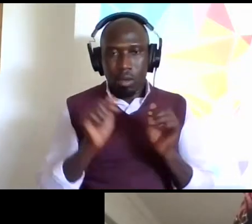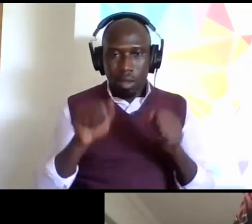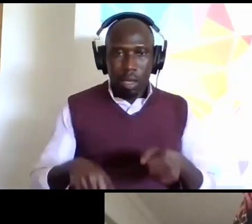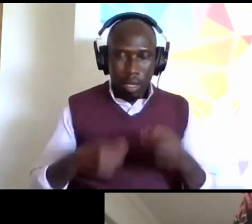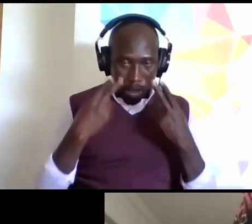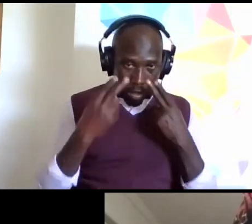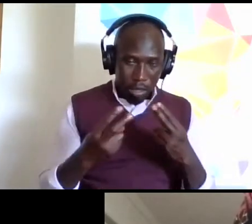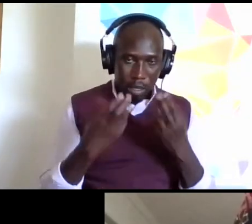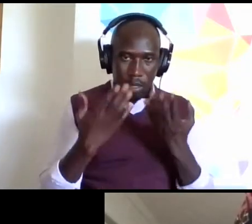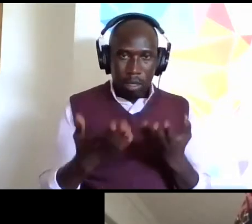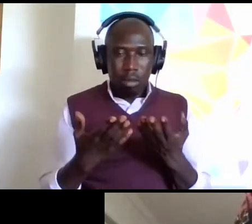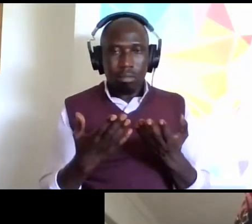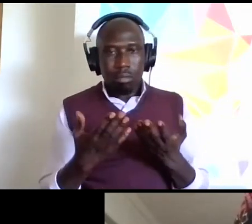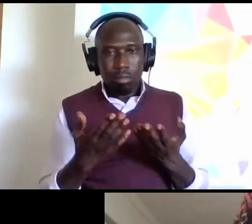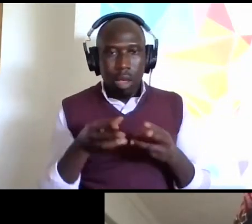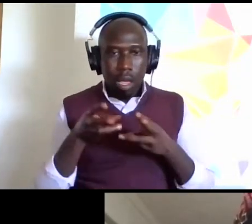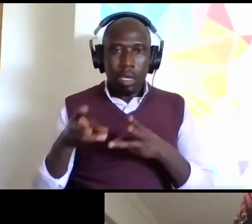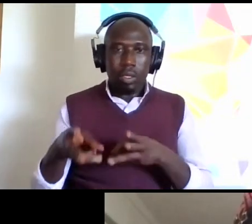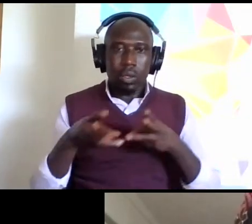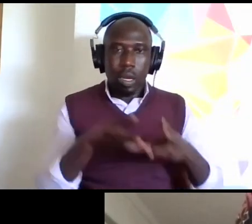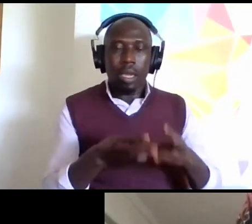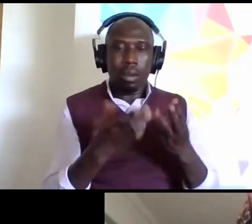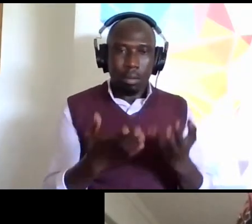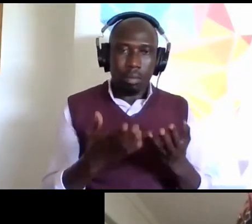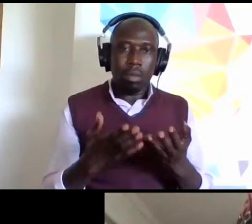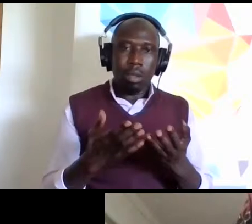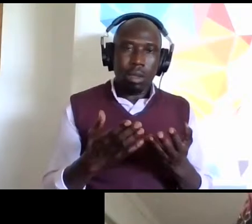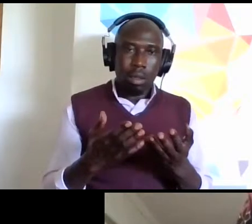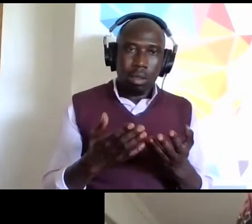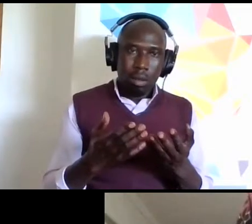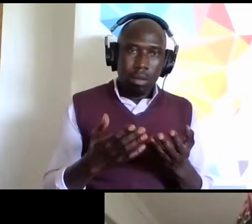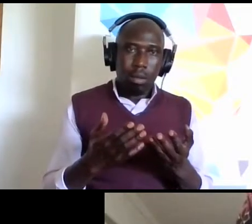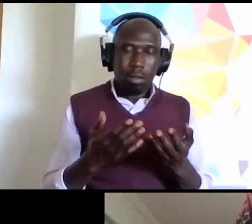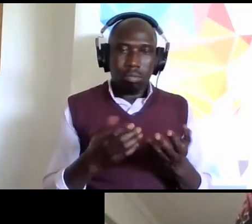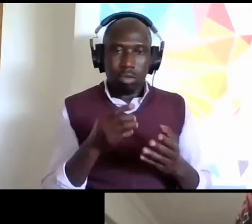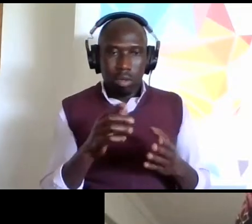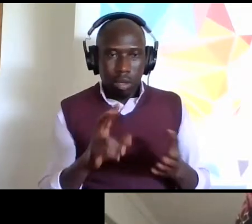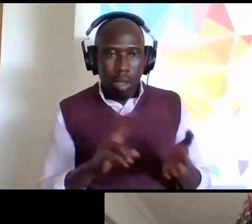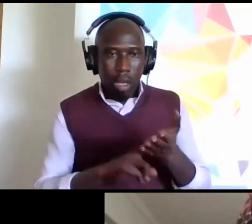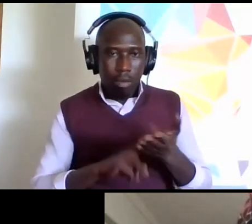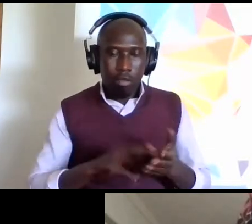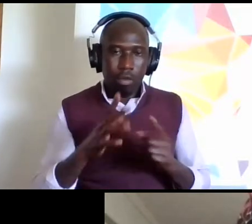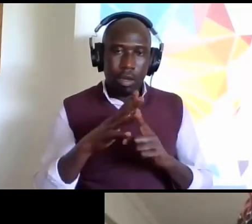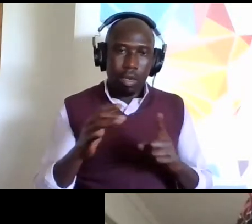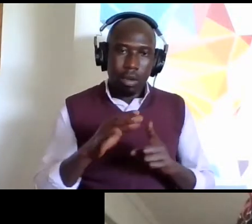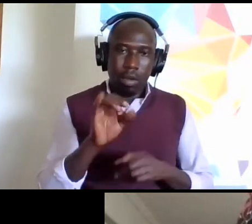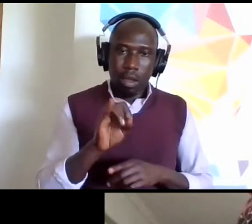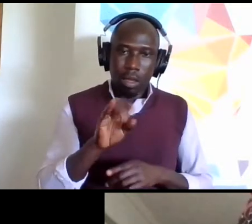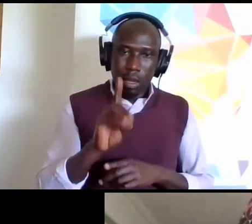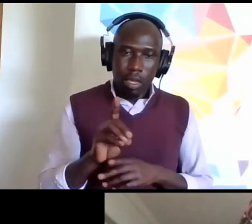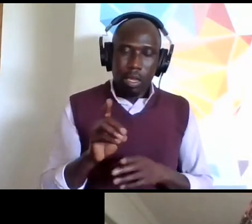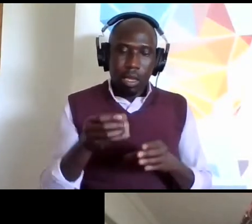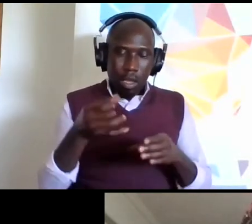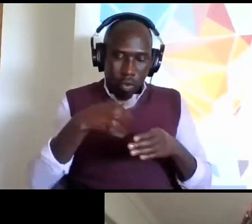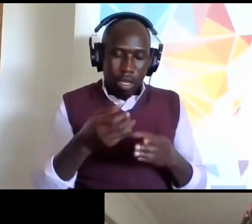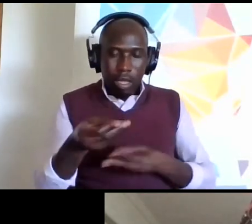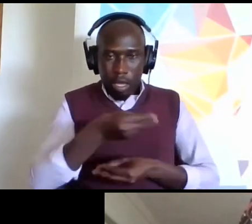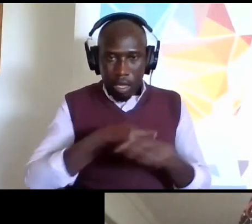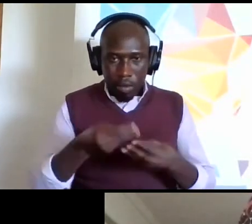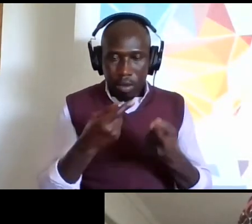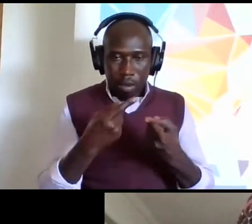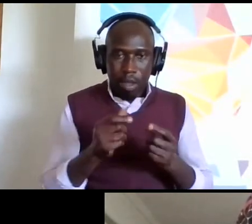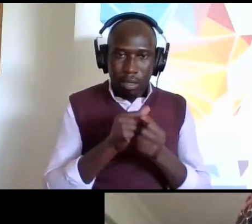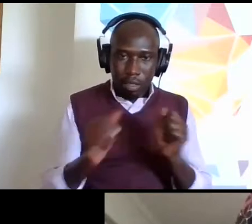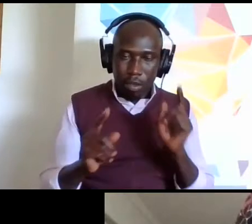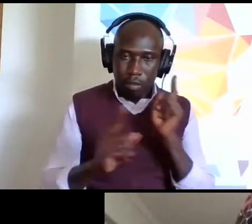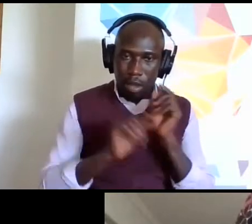see a trend and a wave towards adoption of digital ID within the economies. However, safeguards